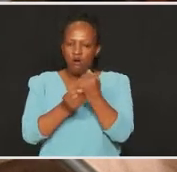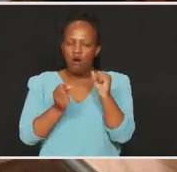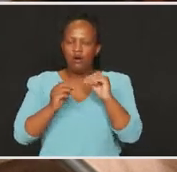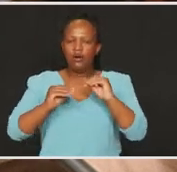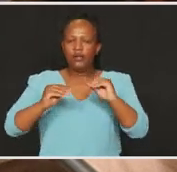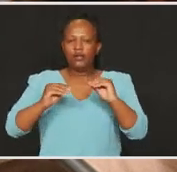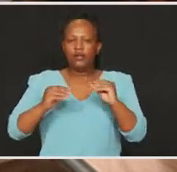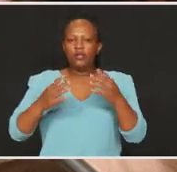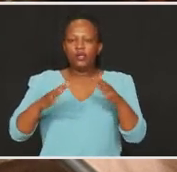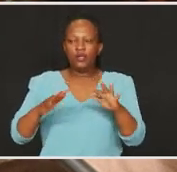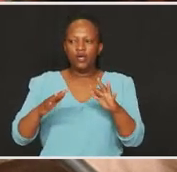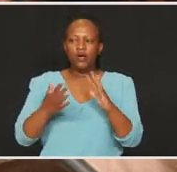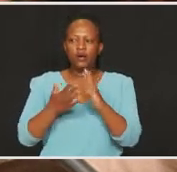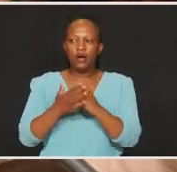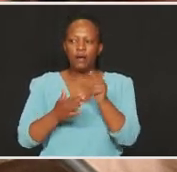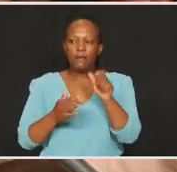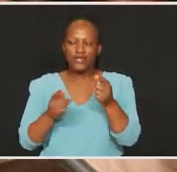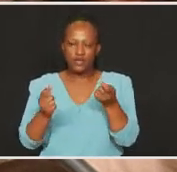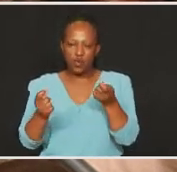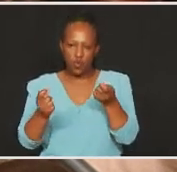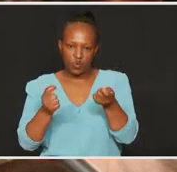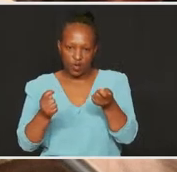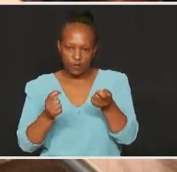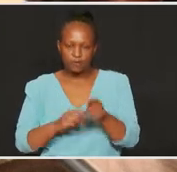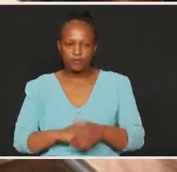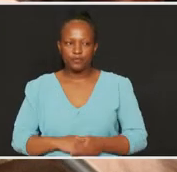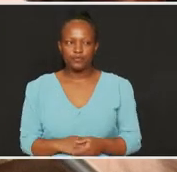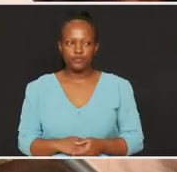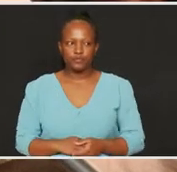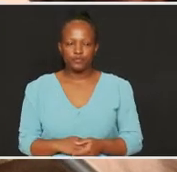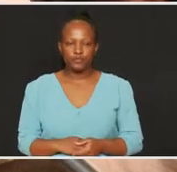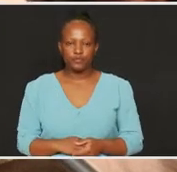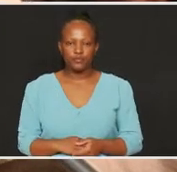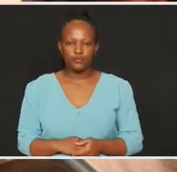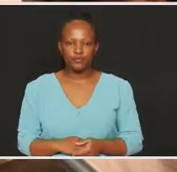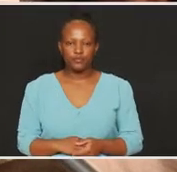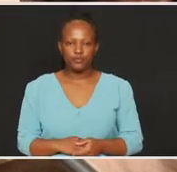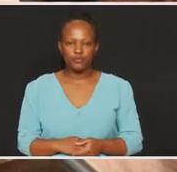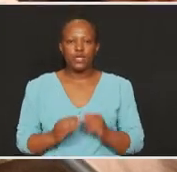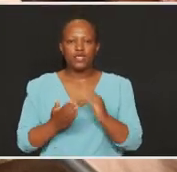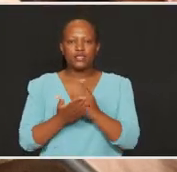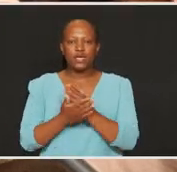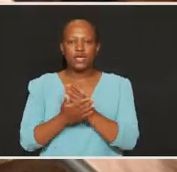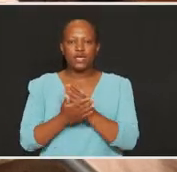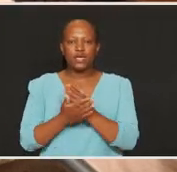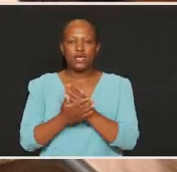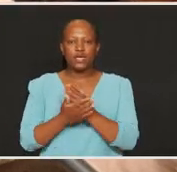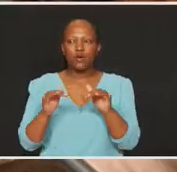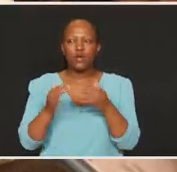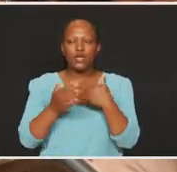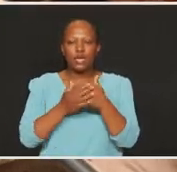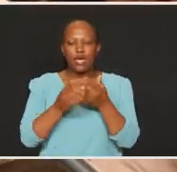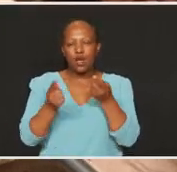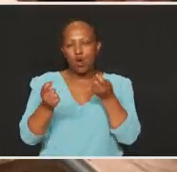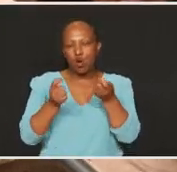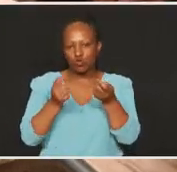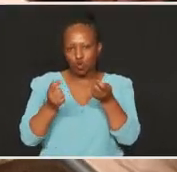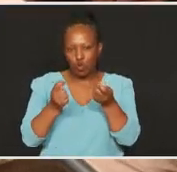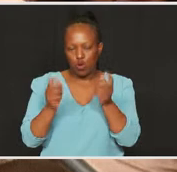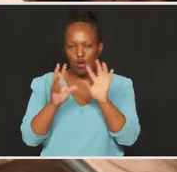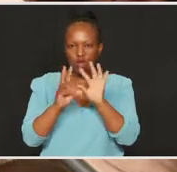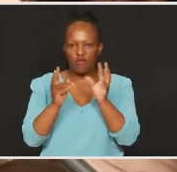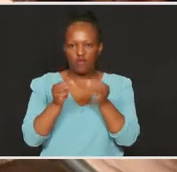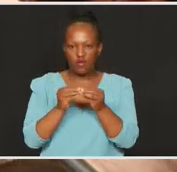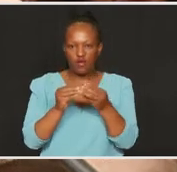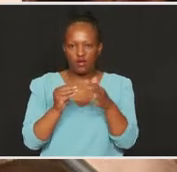that is controlled by someone in an office far away some people in the government will be able to control everything I do while I